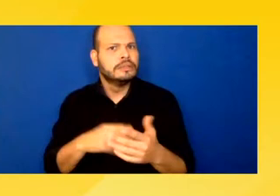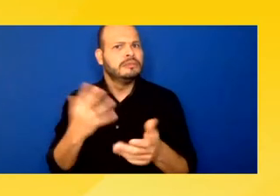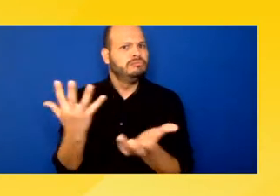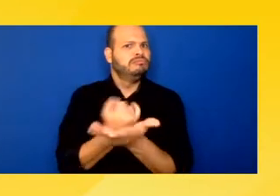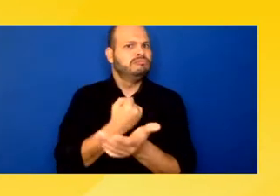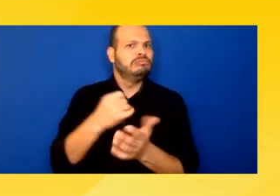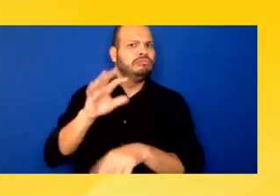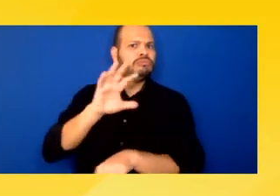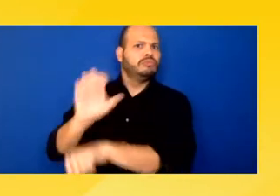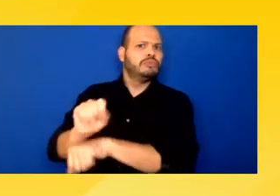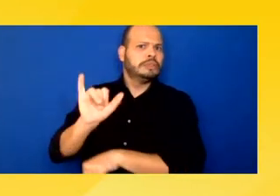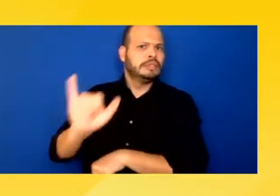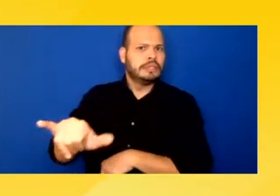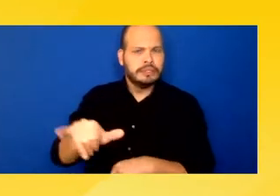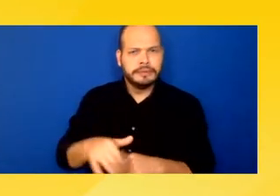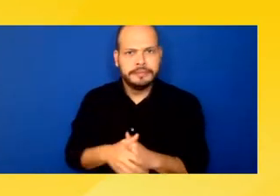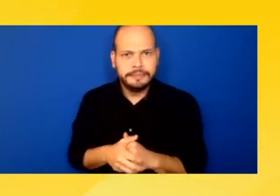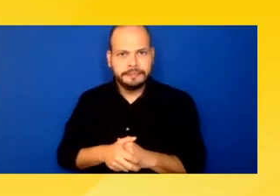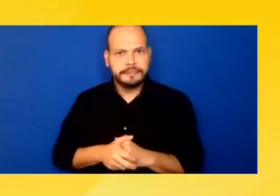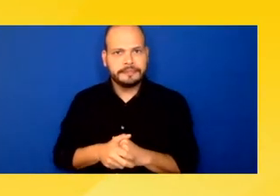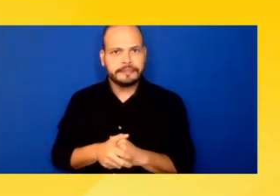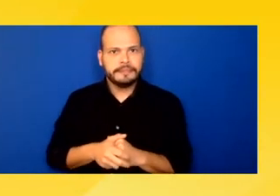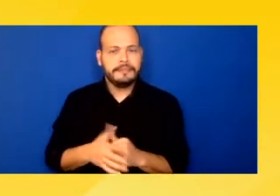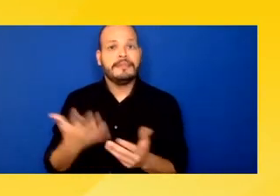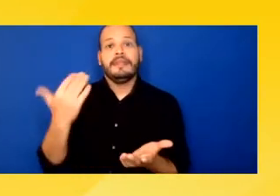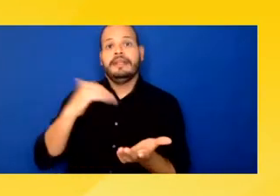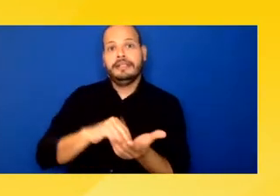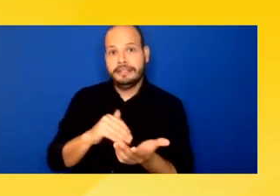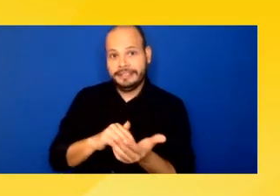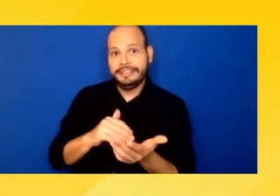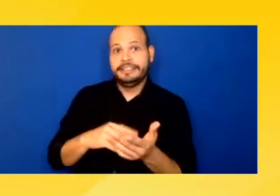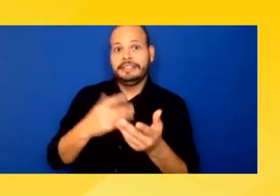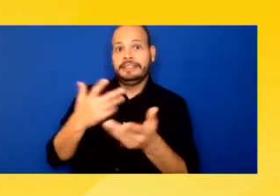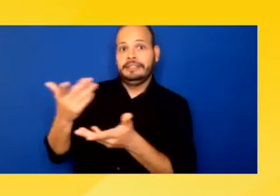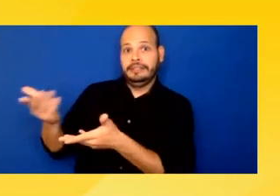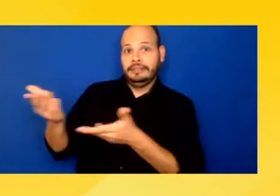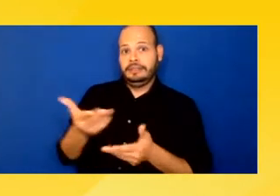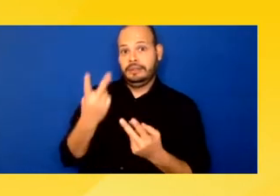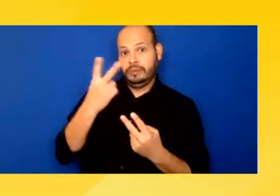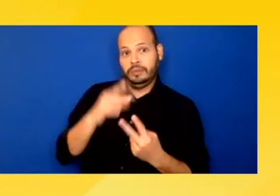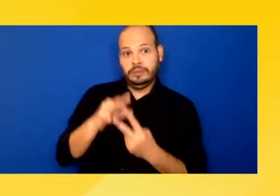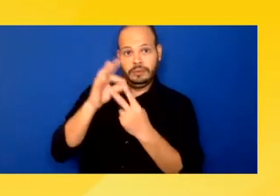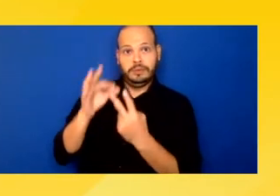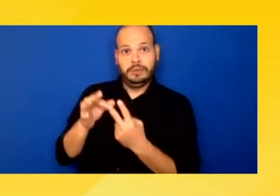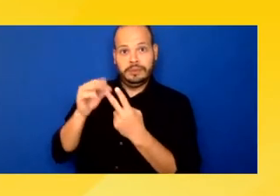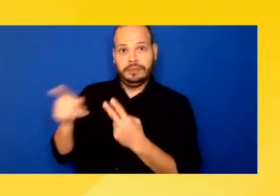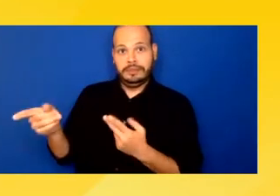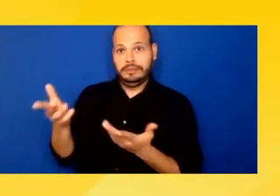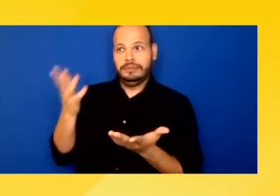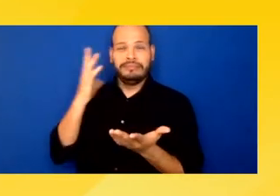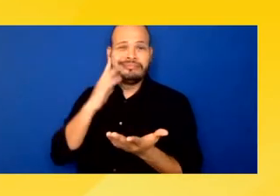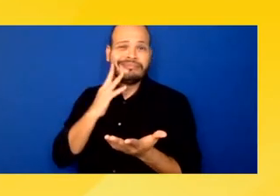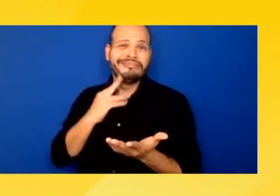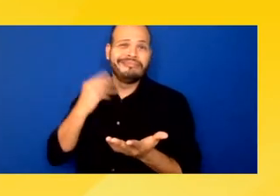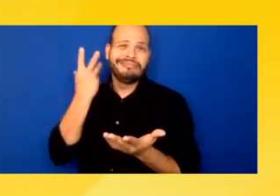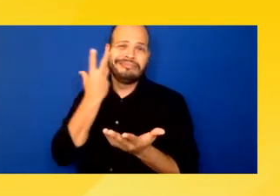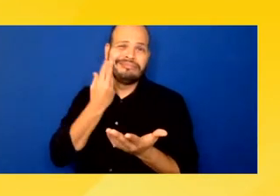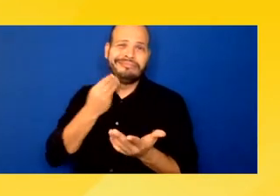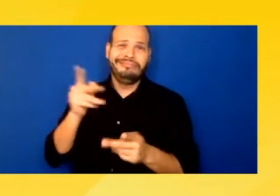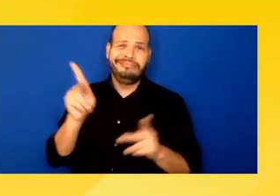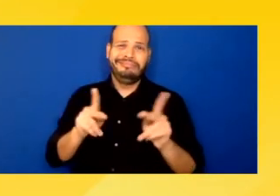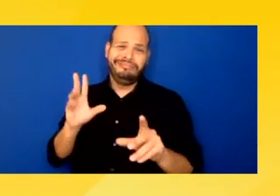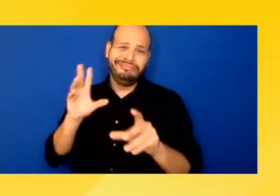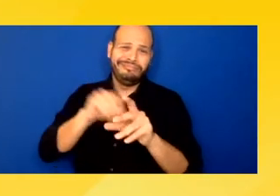will open and close our time here today two longtime friends of the movement Reverend Dr Cynthia Lynette